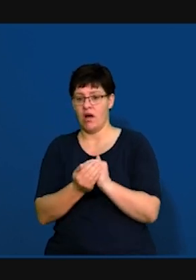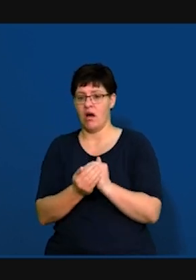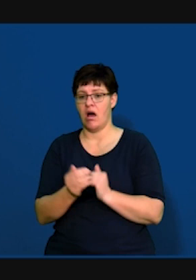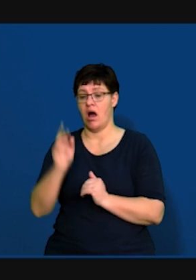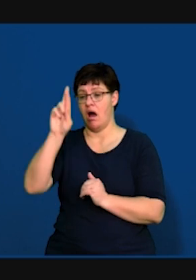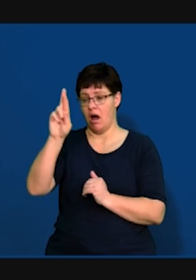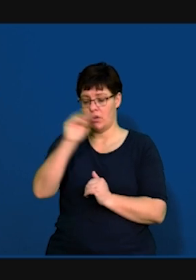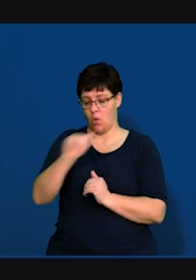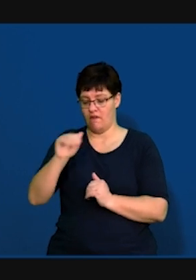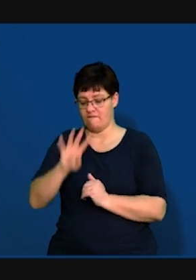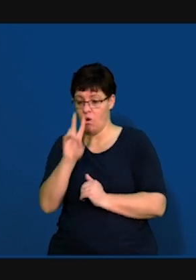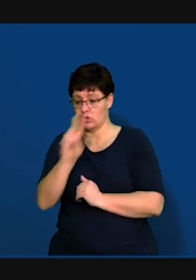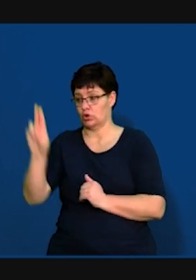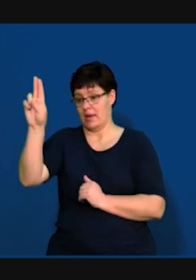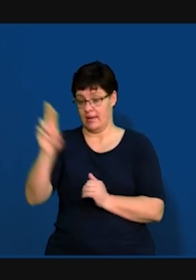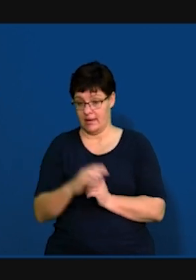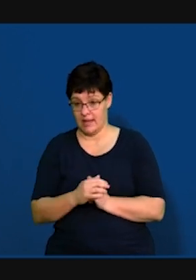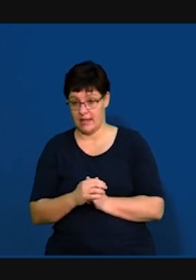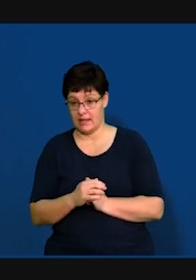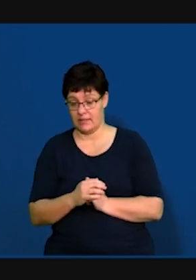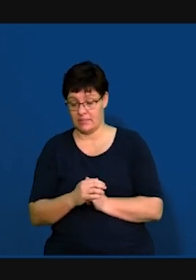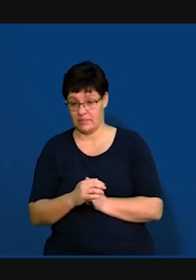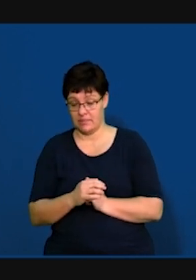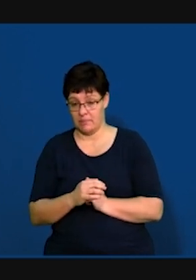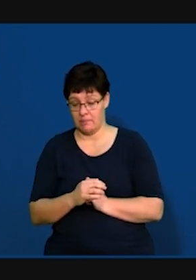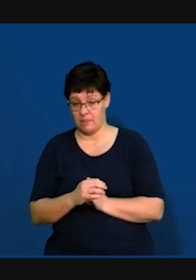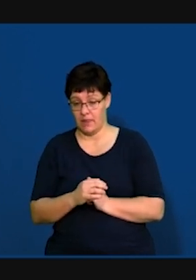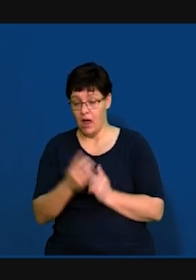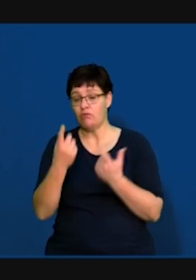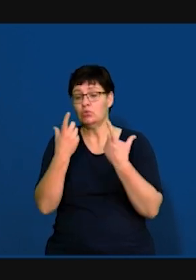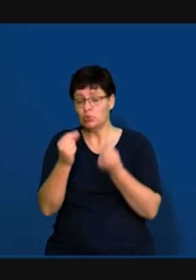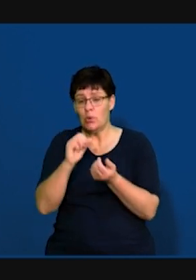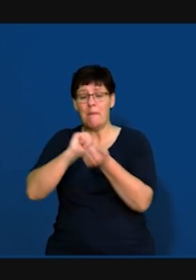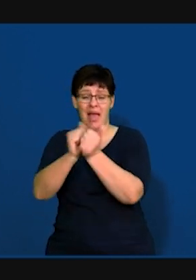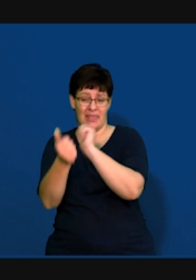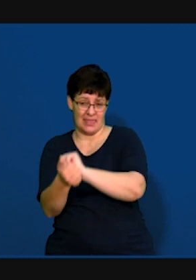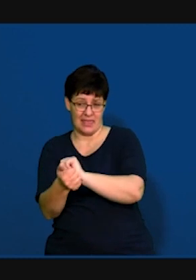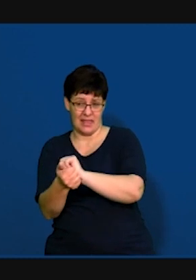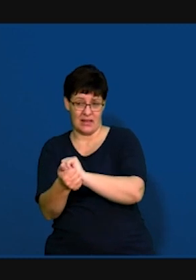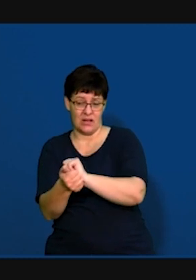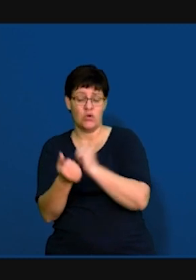4 squared. Okay? Now, if we do the maths, you'd realize that we've got